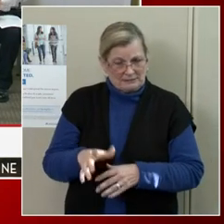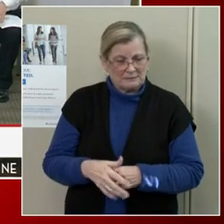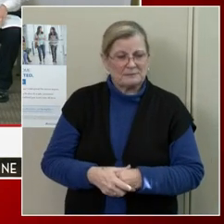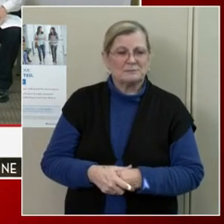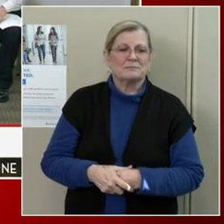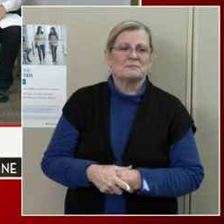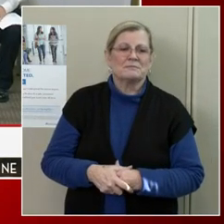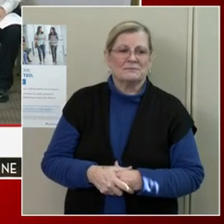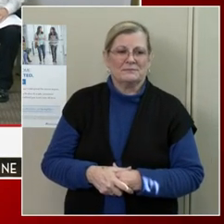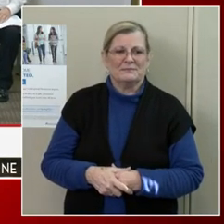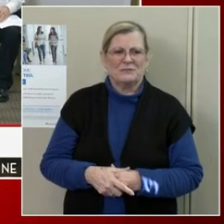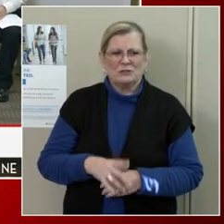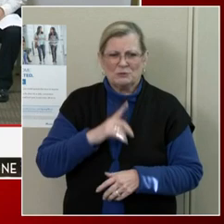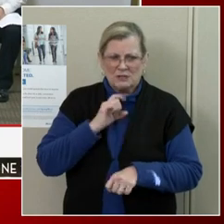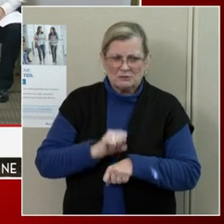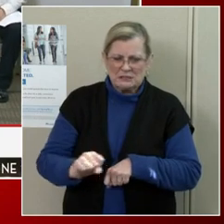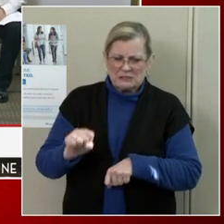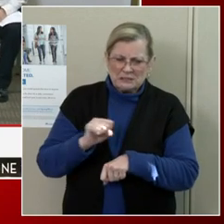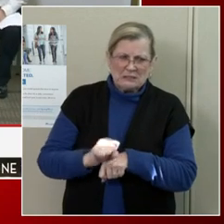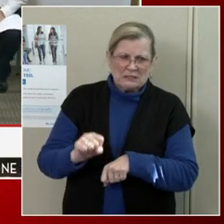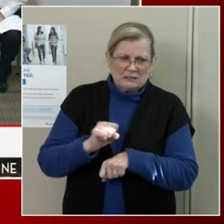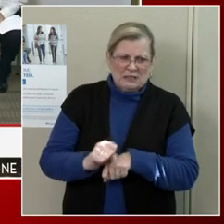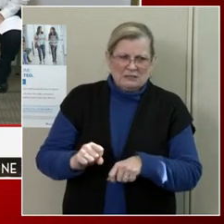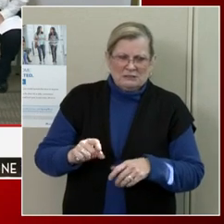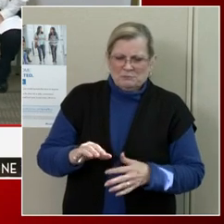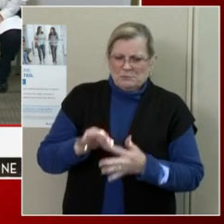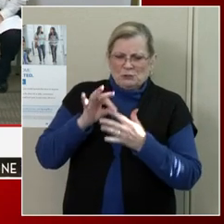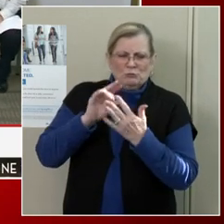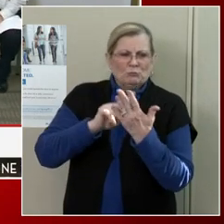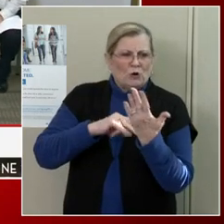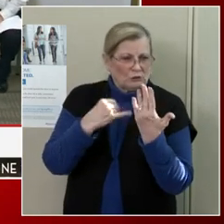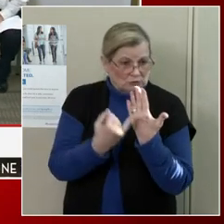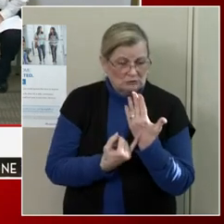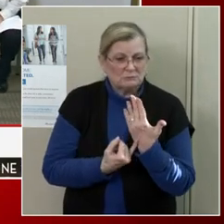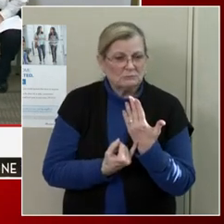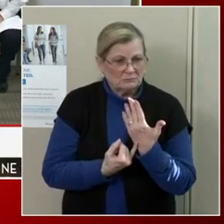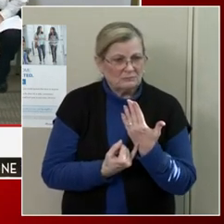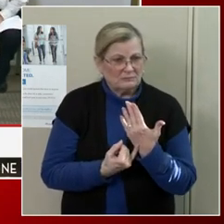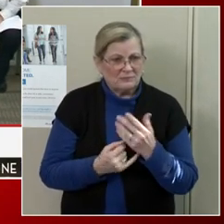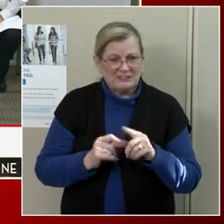special projects and executive officer roles.